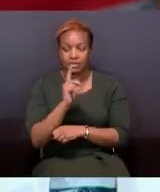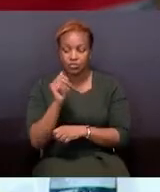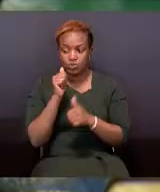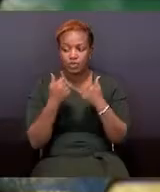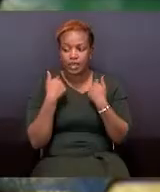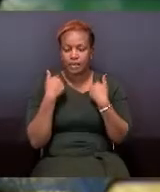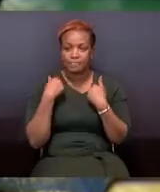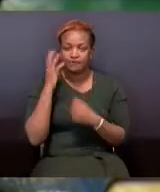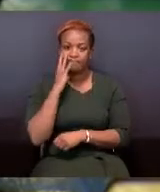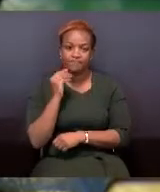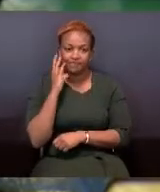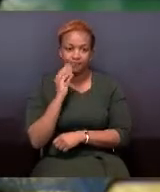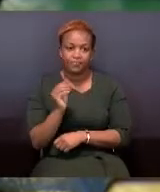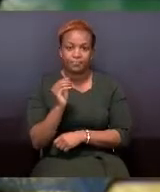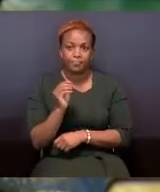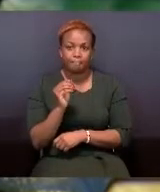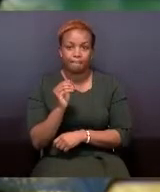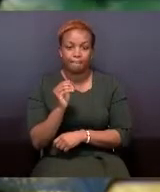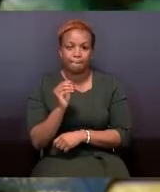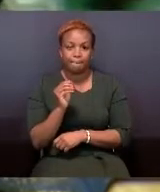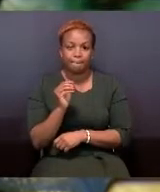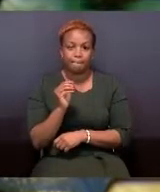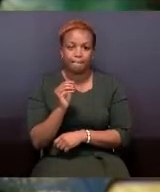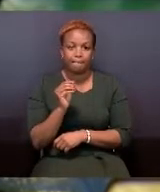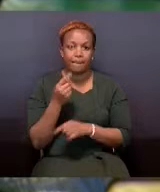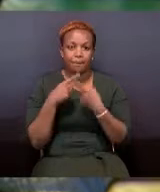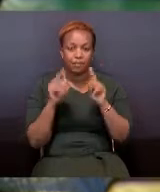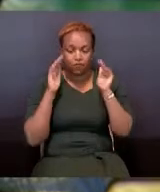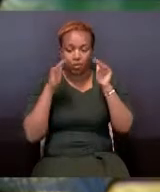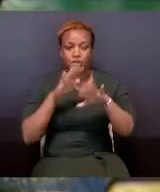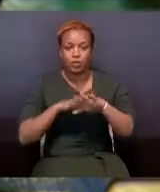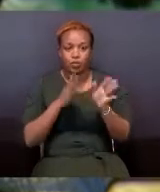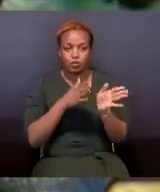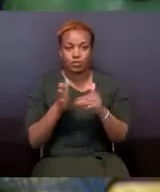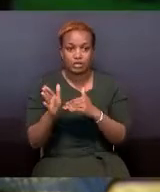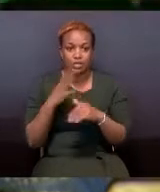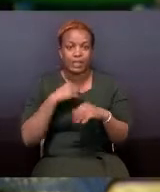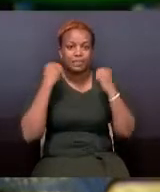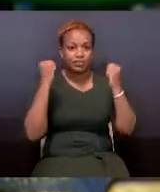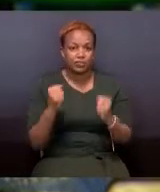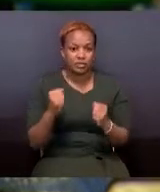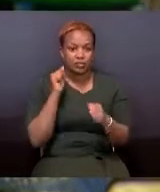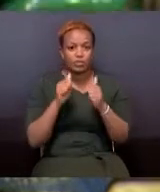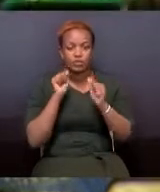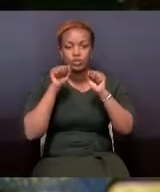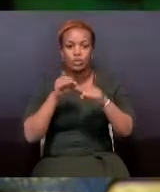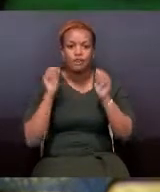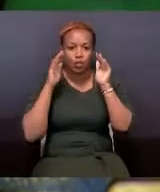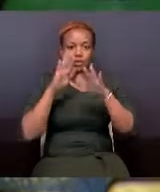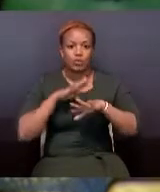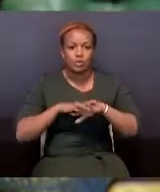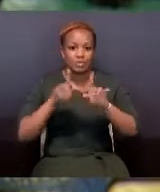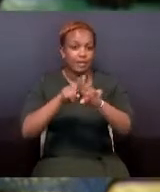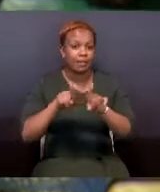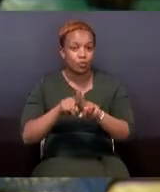look at this as a marketing SWOT analysis. But let's look at the opportunities and the strengths that we can look at. It's a similar